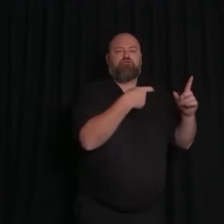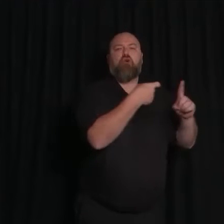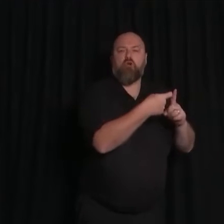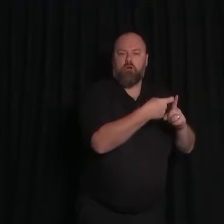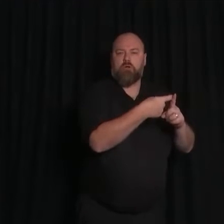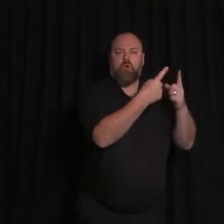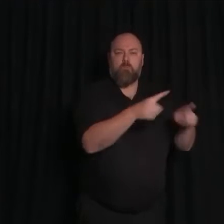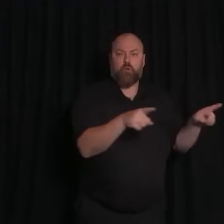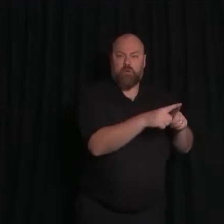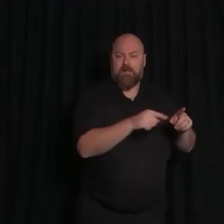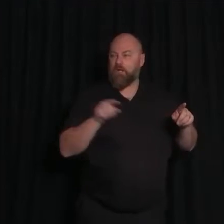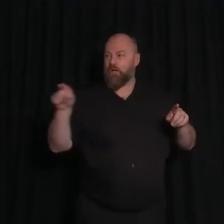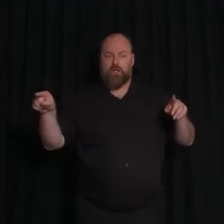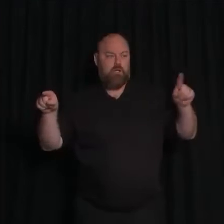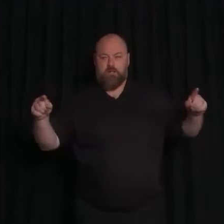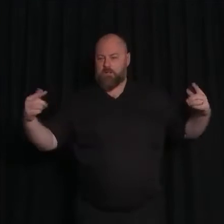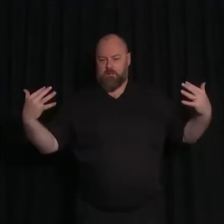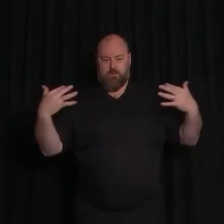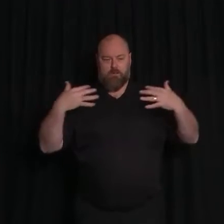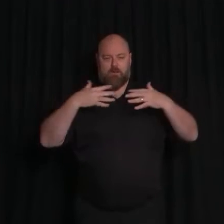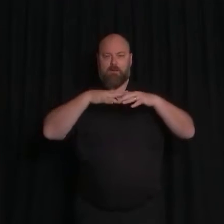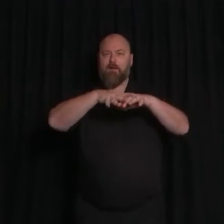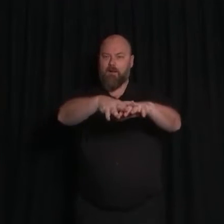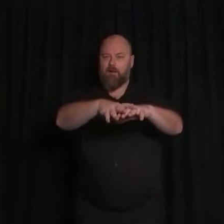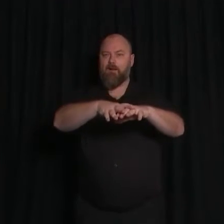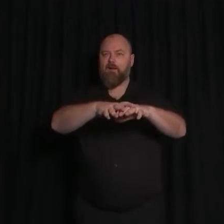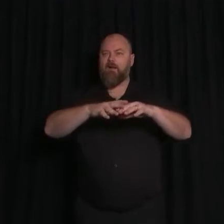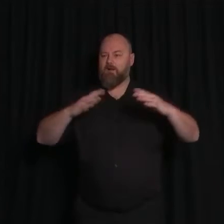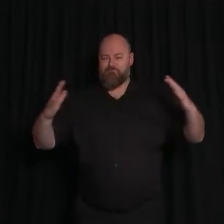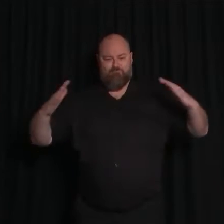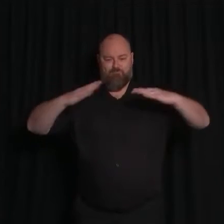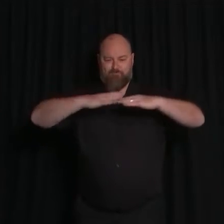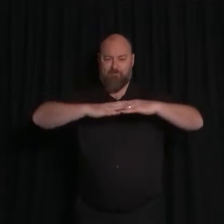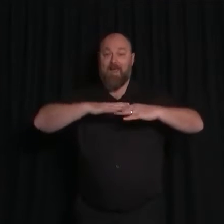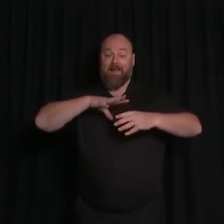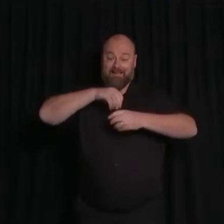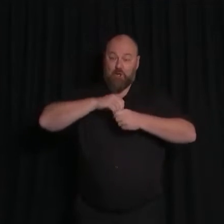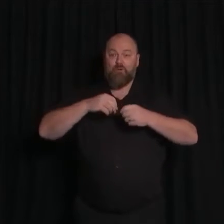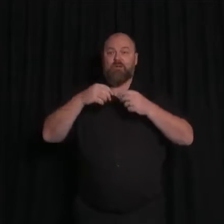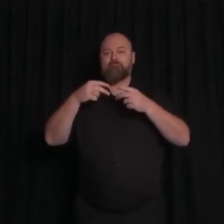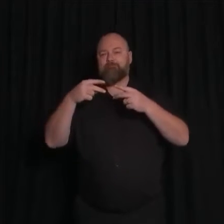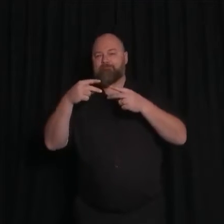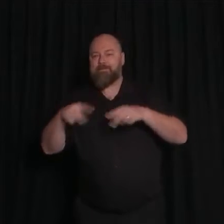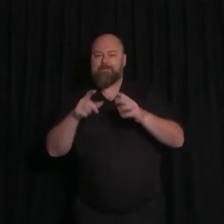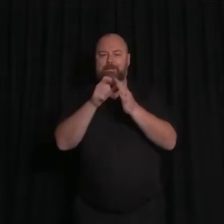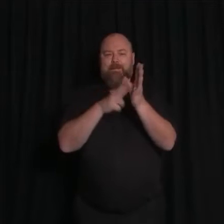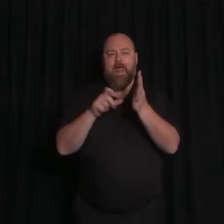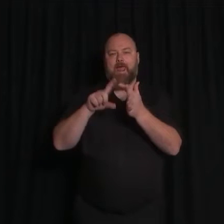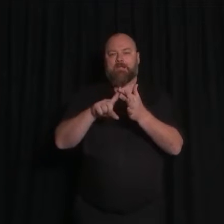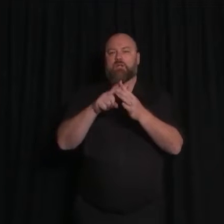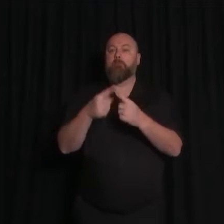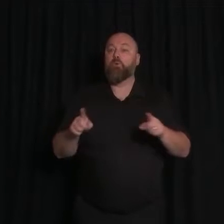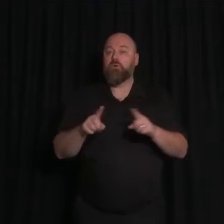musics and making an intersection of dance and all those different kinds of